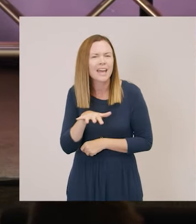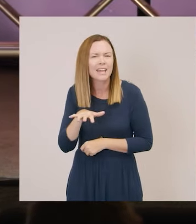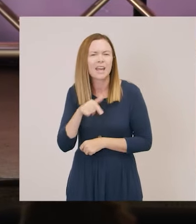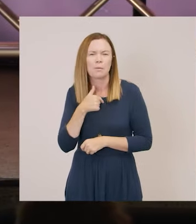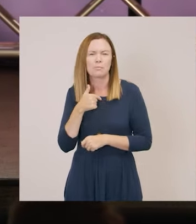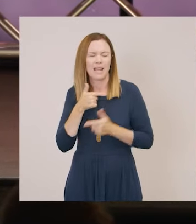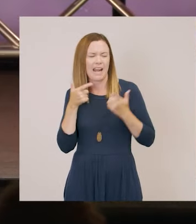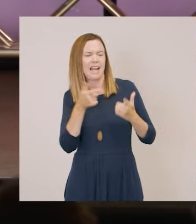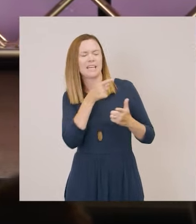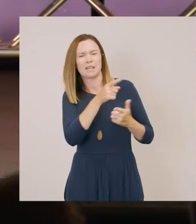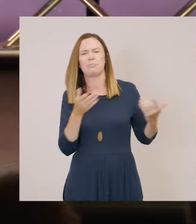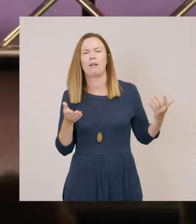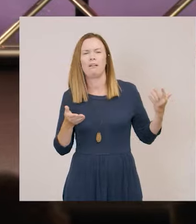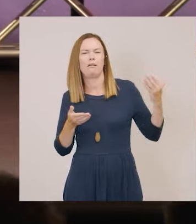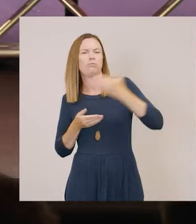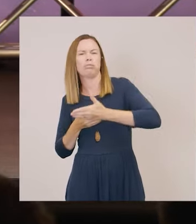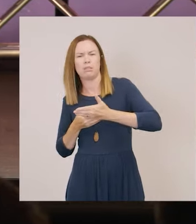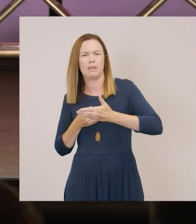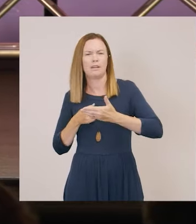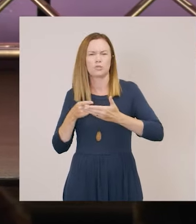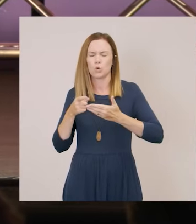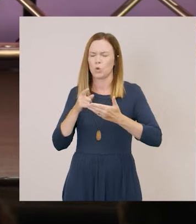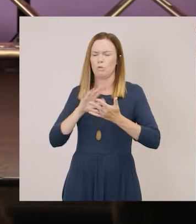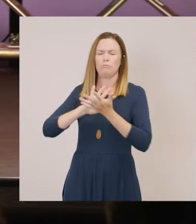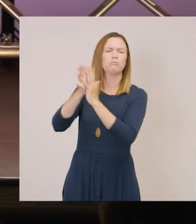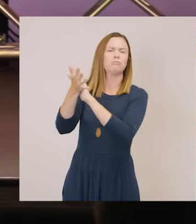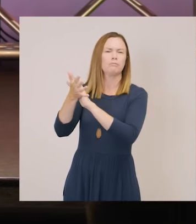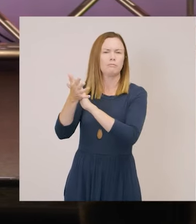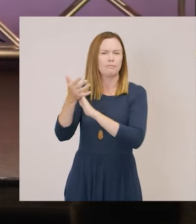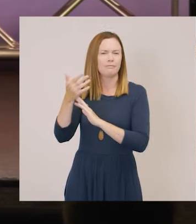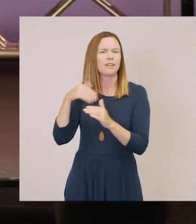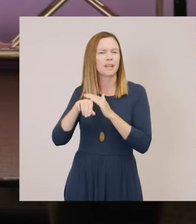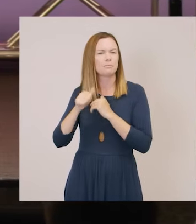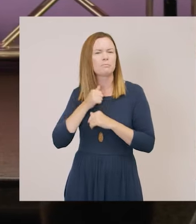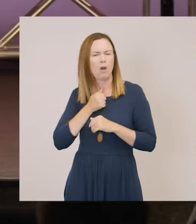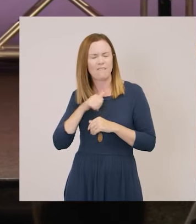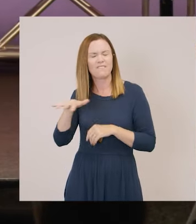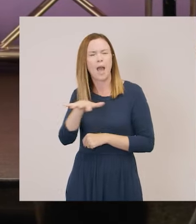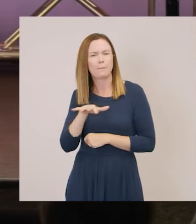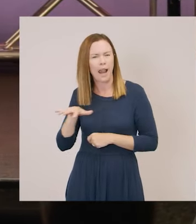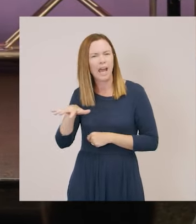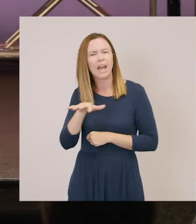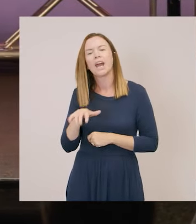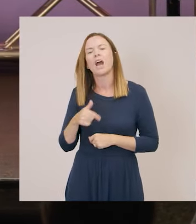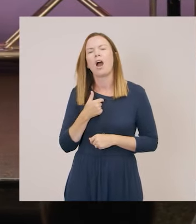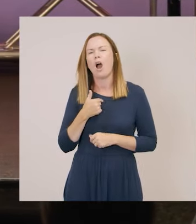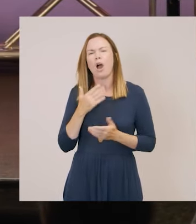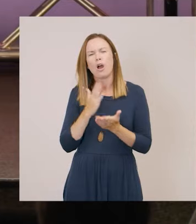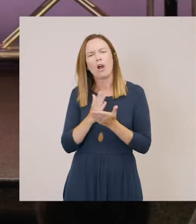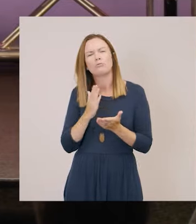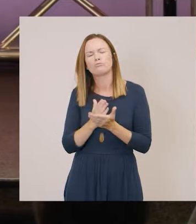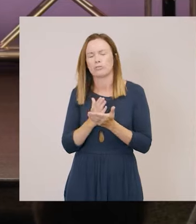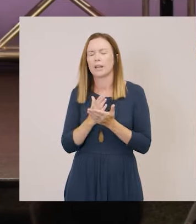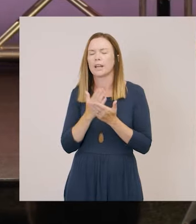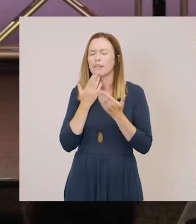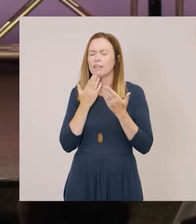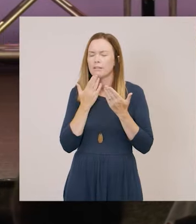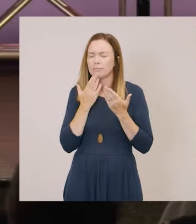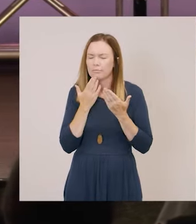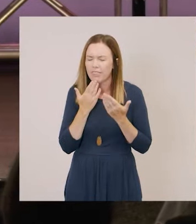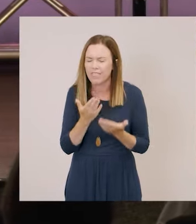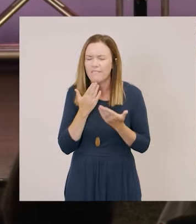and let him take control and wreak havoc over my family. And, you know, I'm so grateful for my family